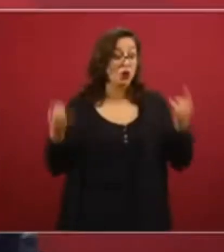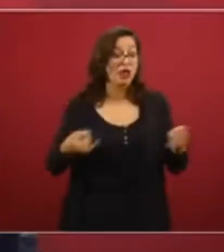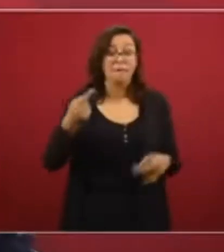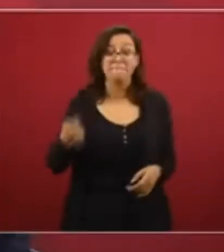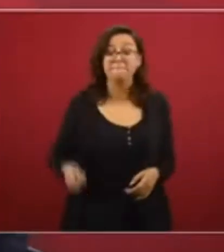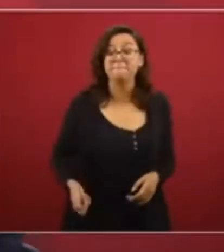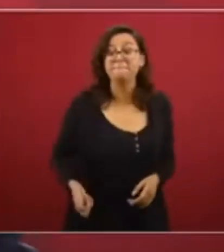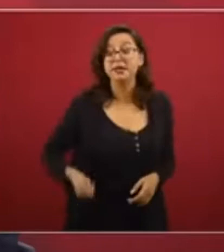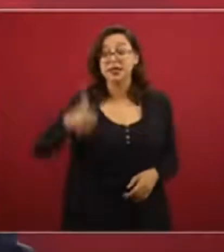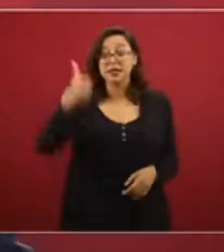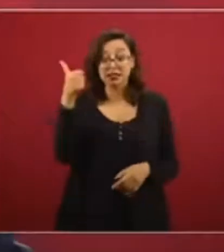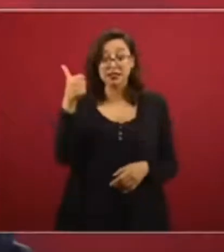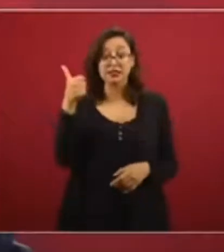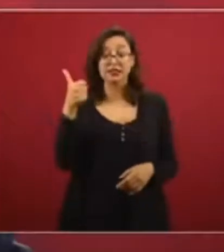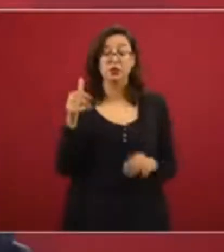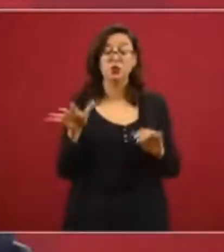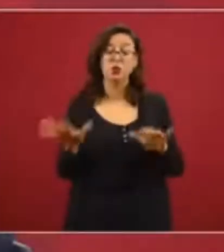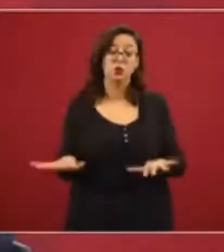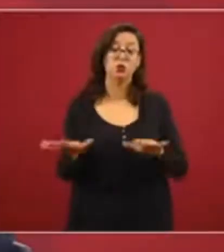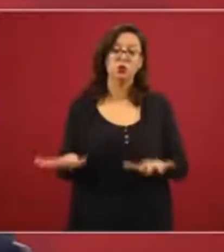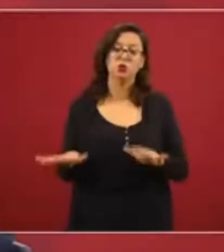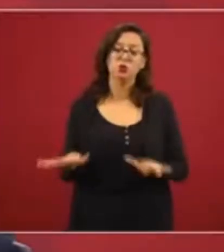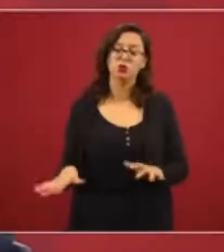Histórico, historical,